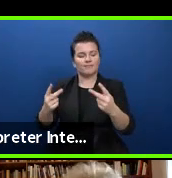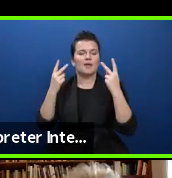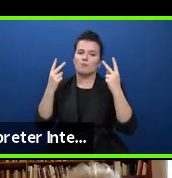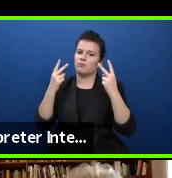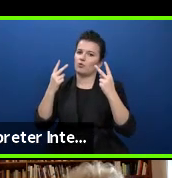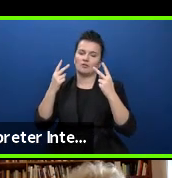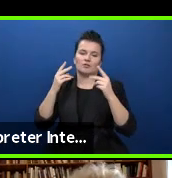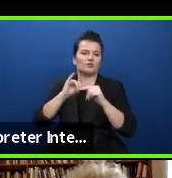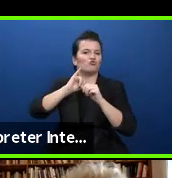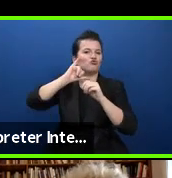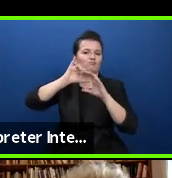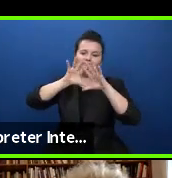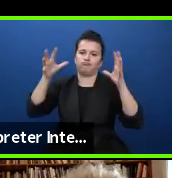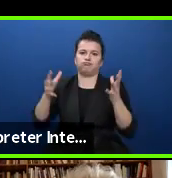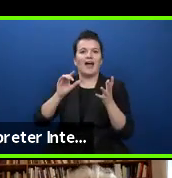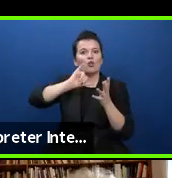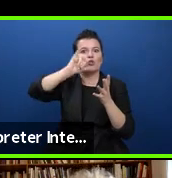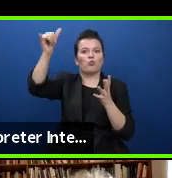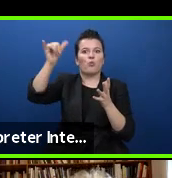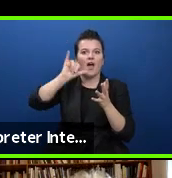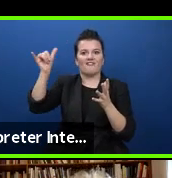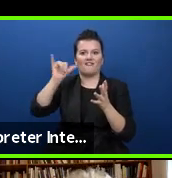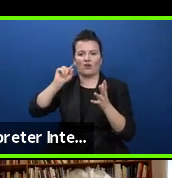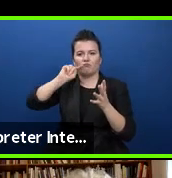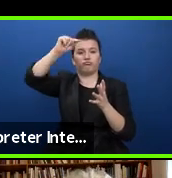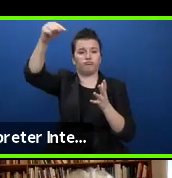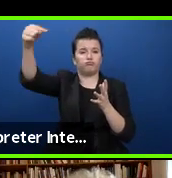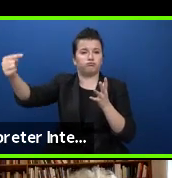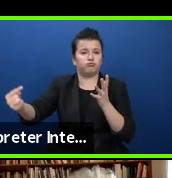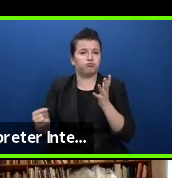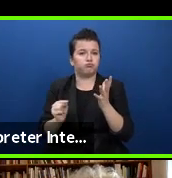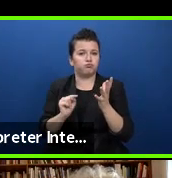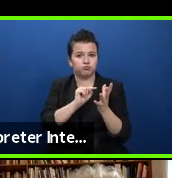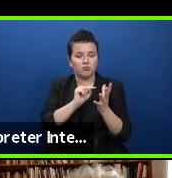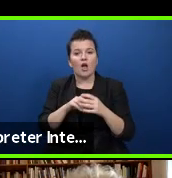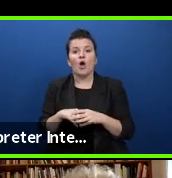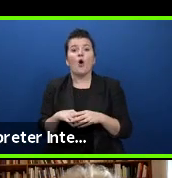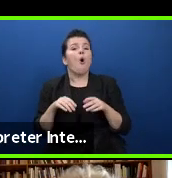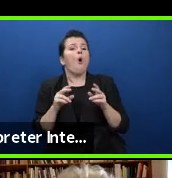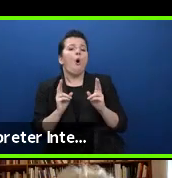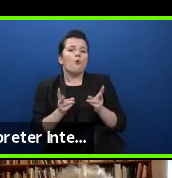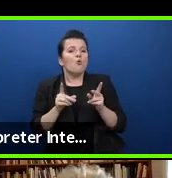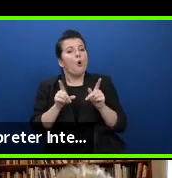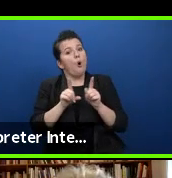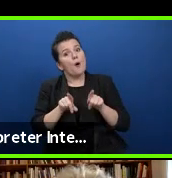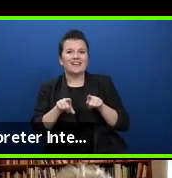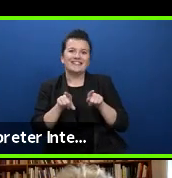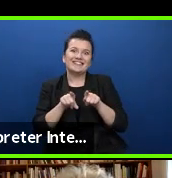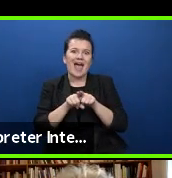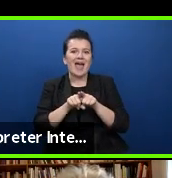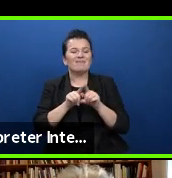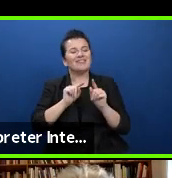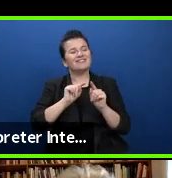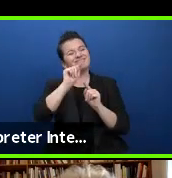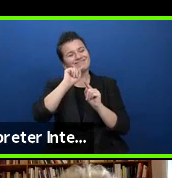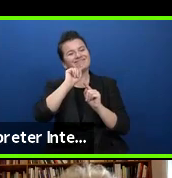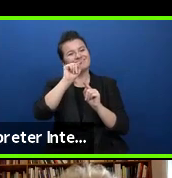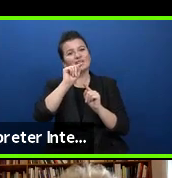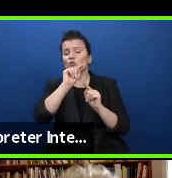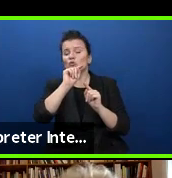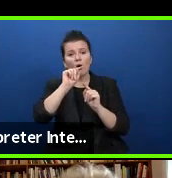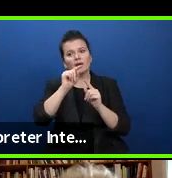EU program, of course, to travel not only to the areas that are normally known, but to non-traditional spaces or to rural